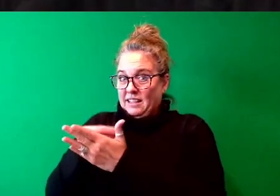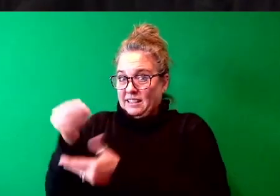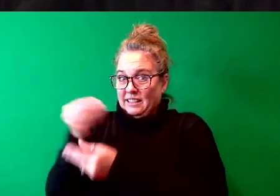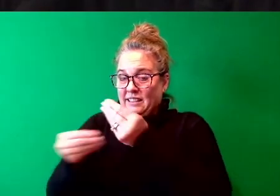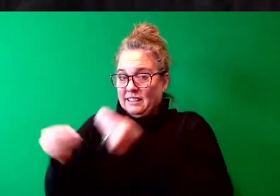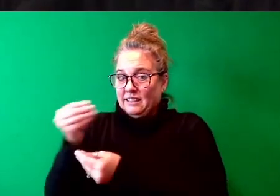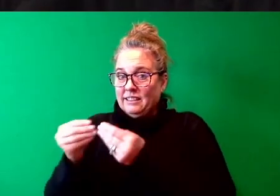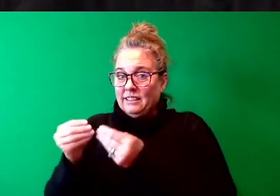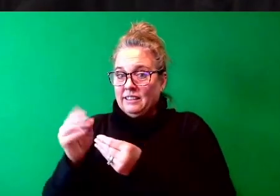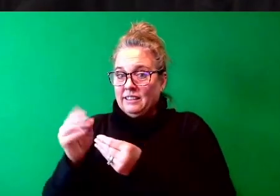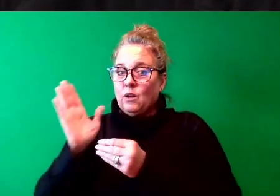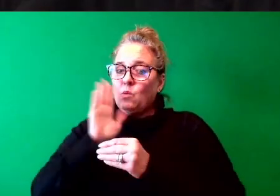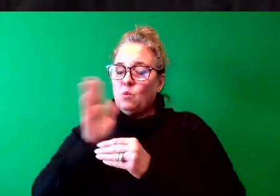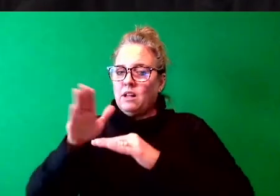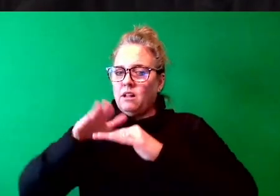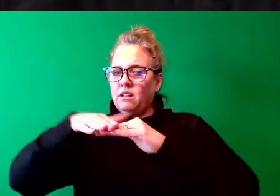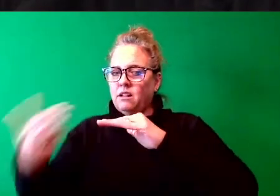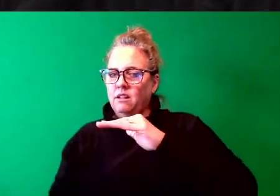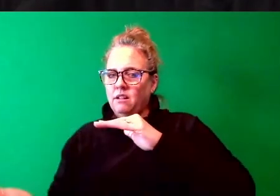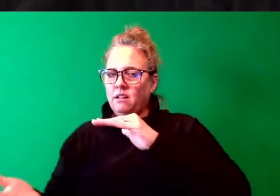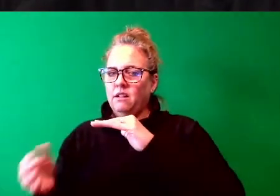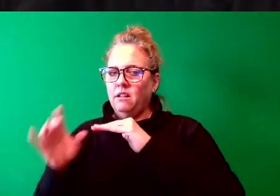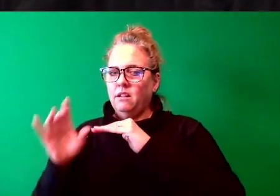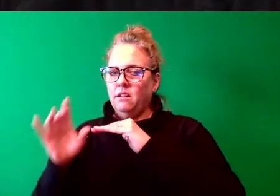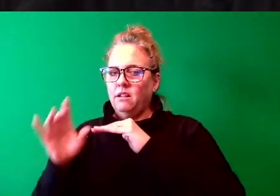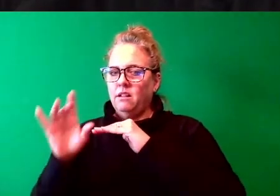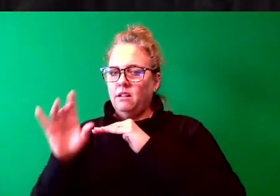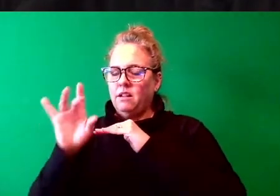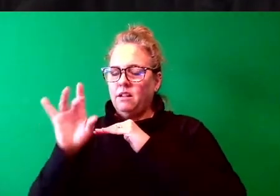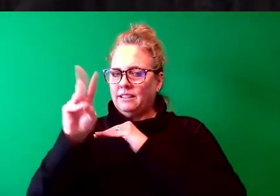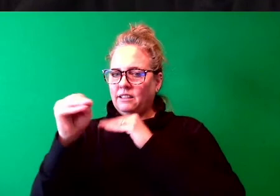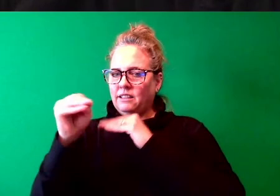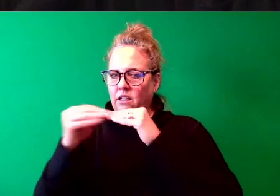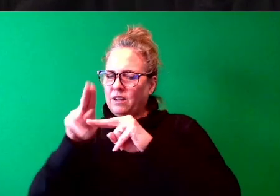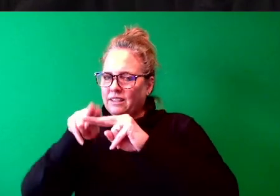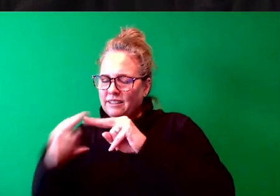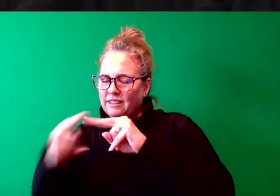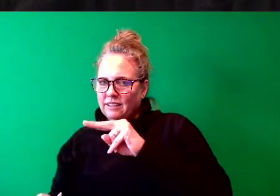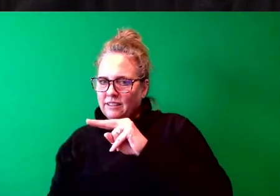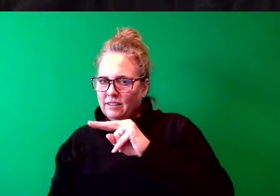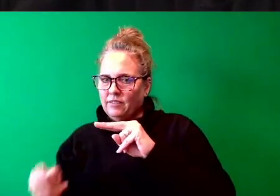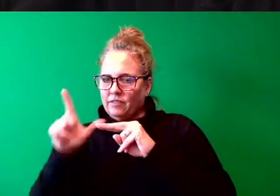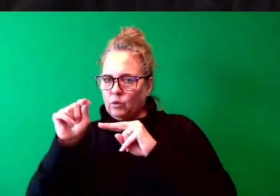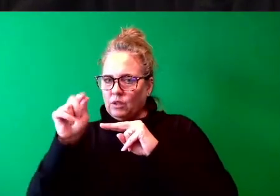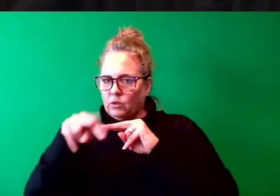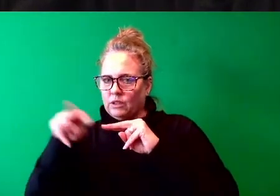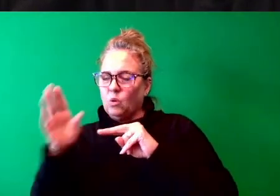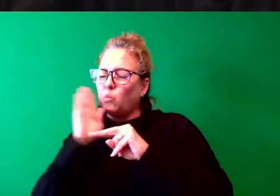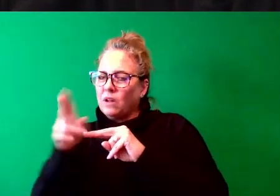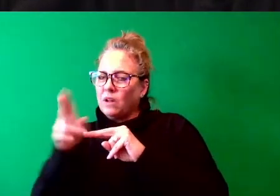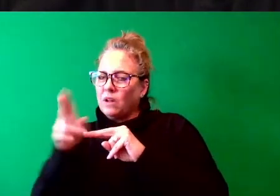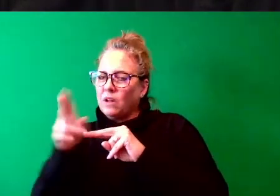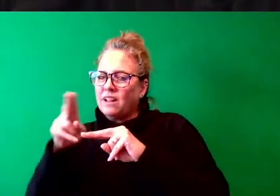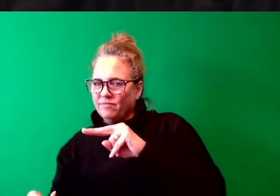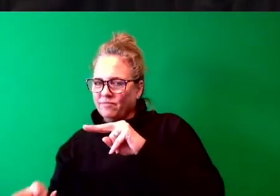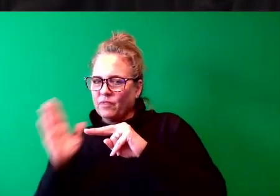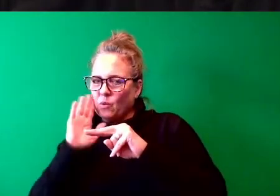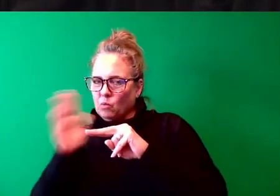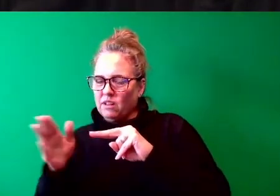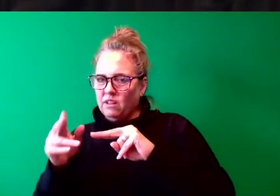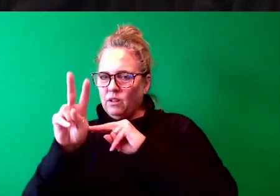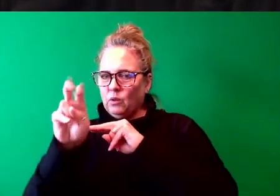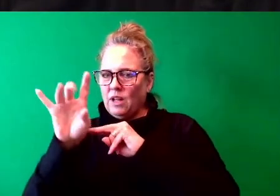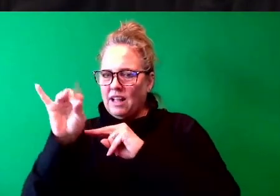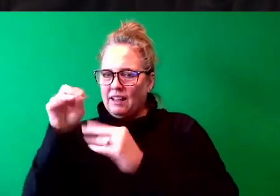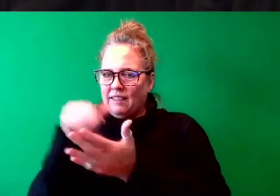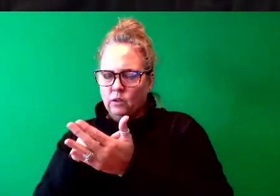$860,000. And in 2022, the preliminary balance budget is to decrease it by about another $280,000. Again, as